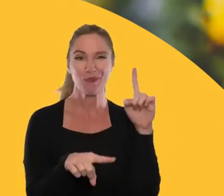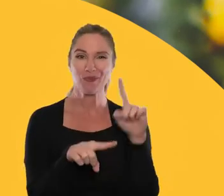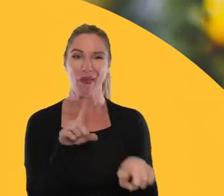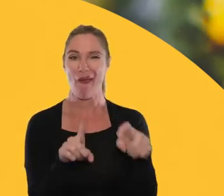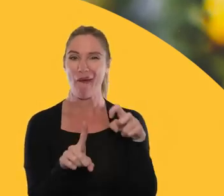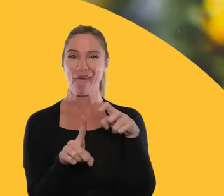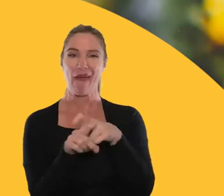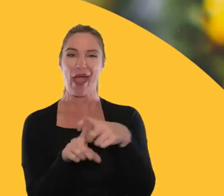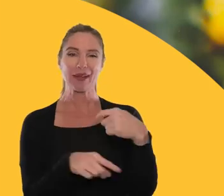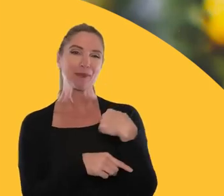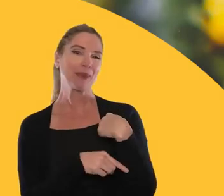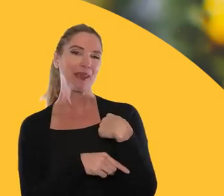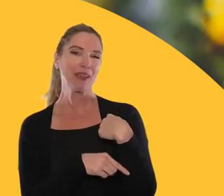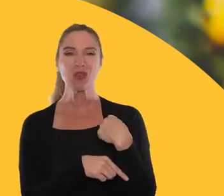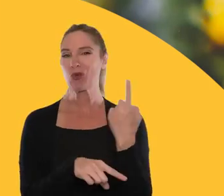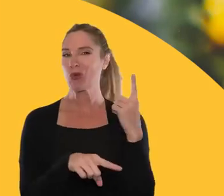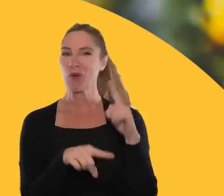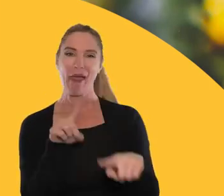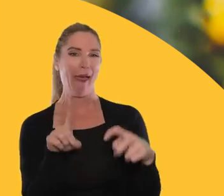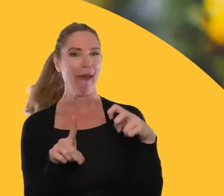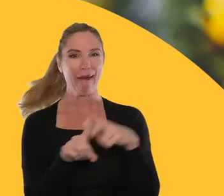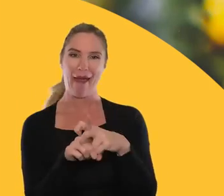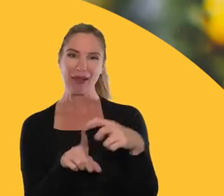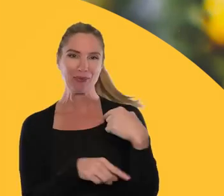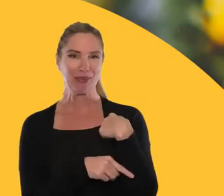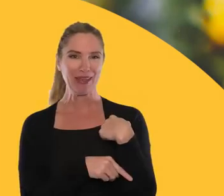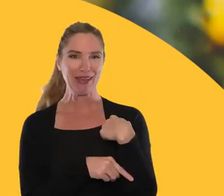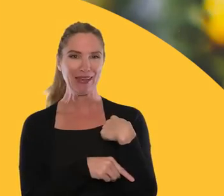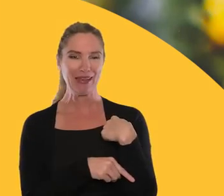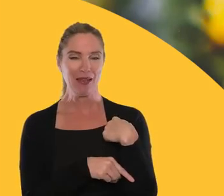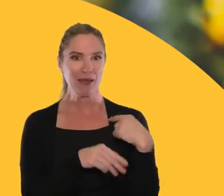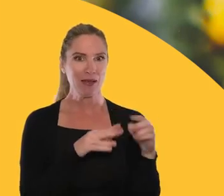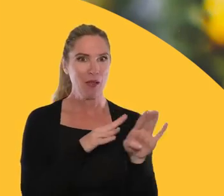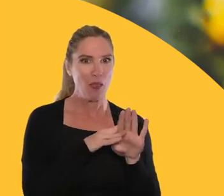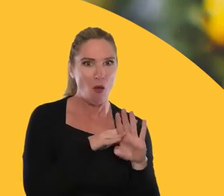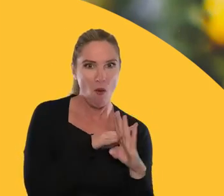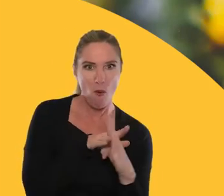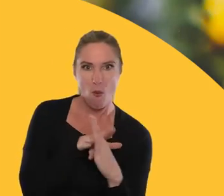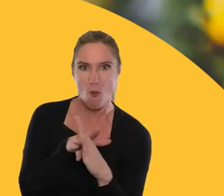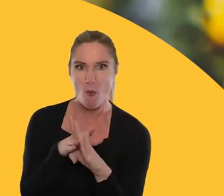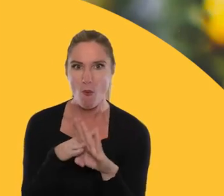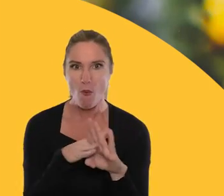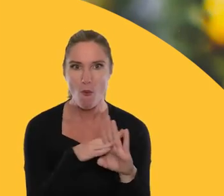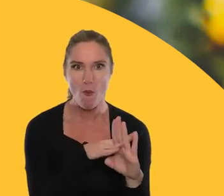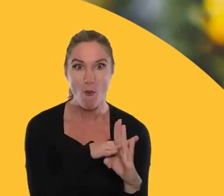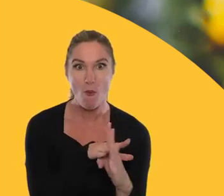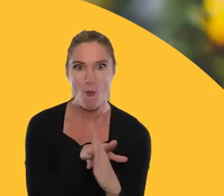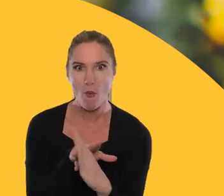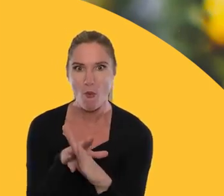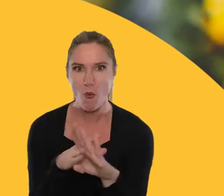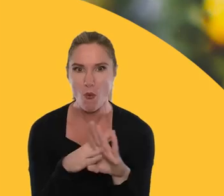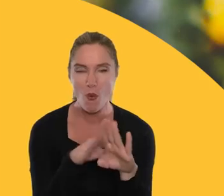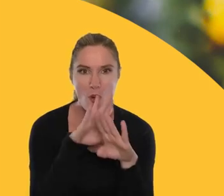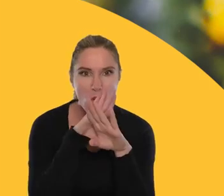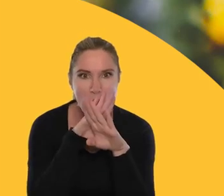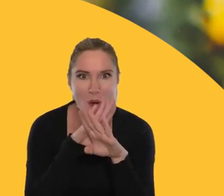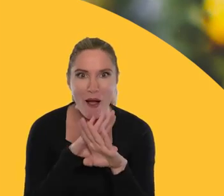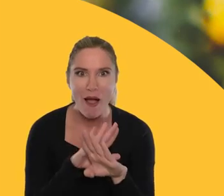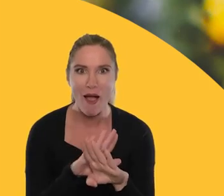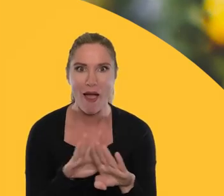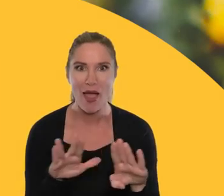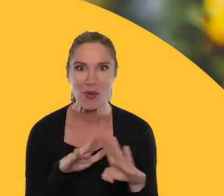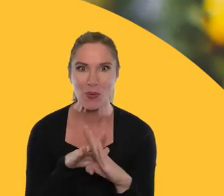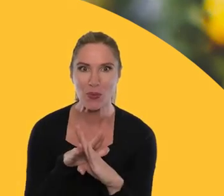teasing Mr. Shark, "You can't catch me, you can't catch me." Along comes Mr.